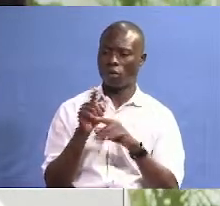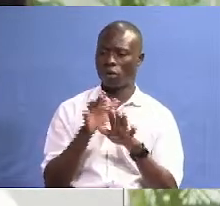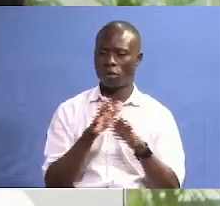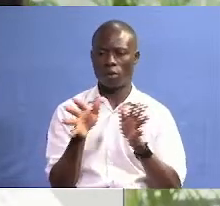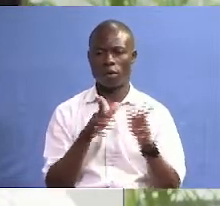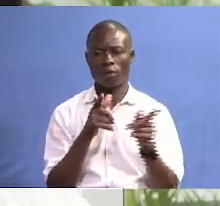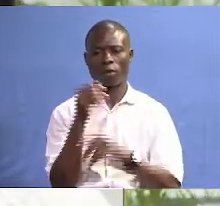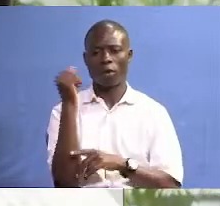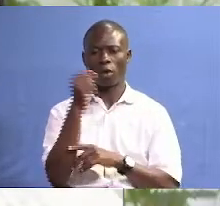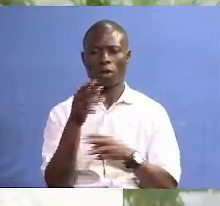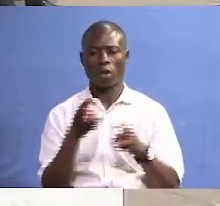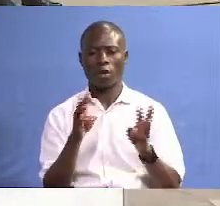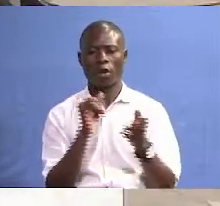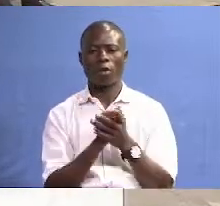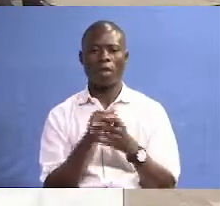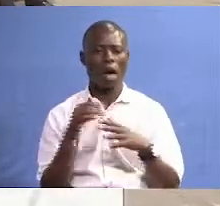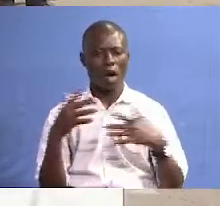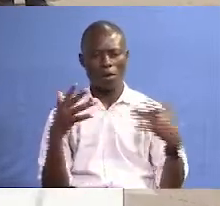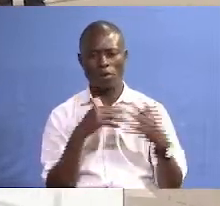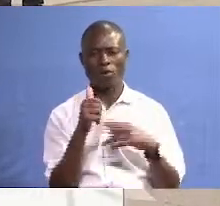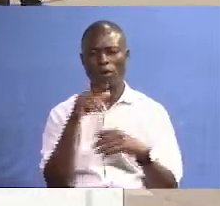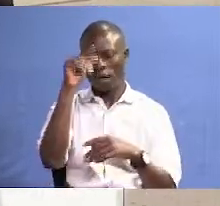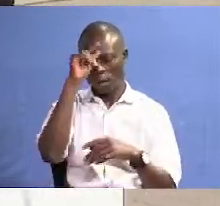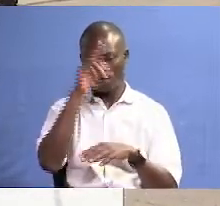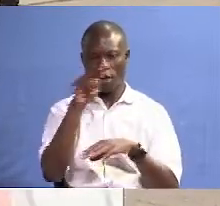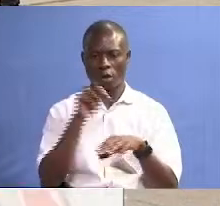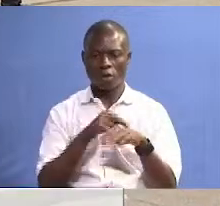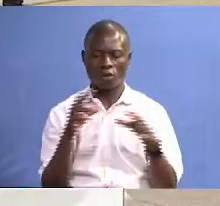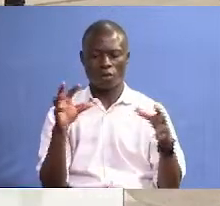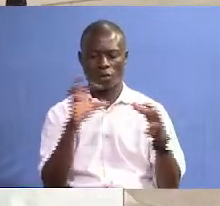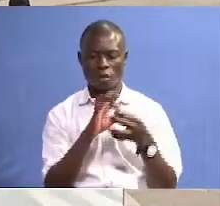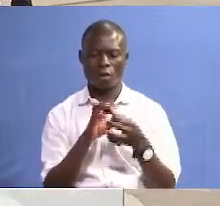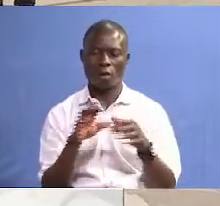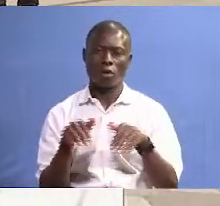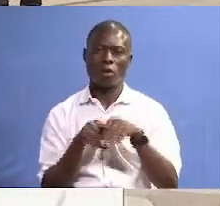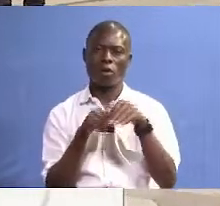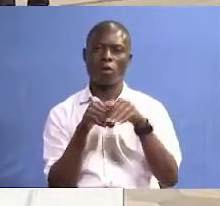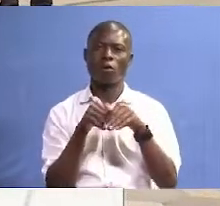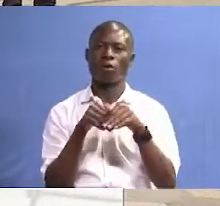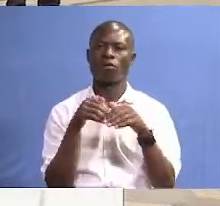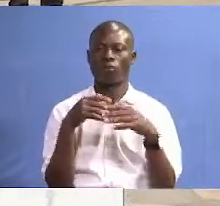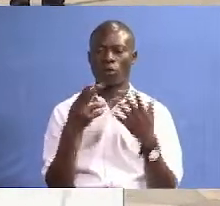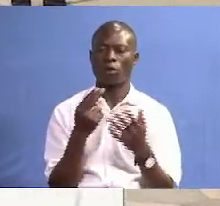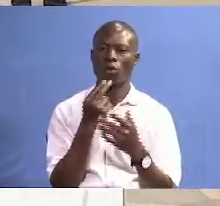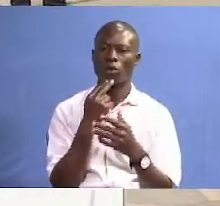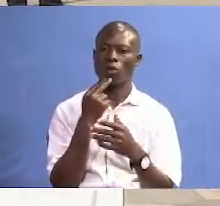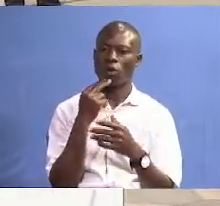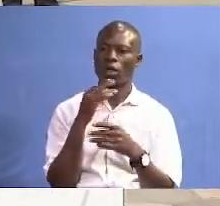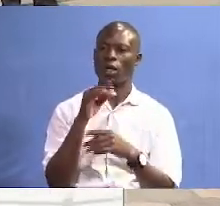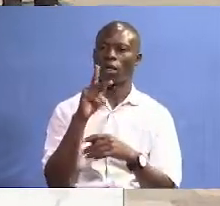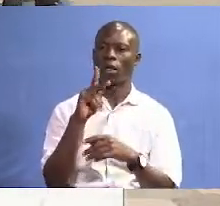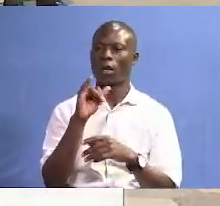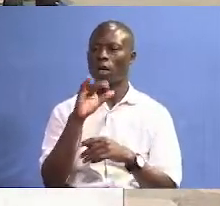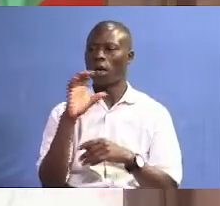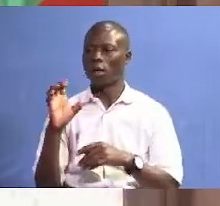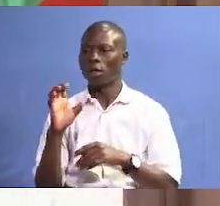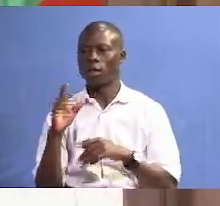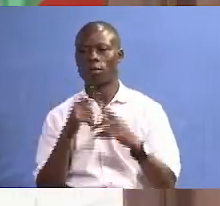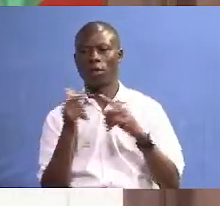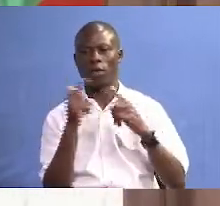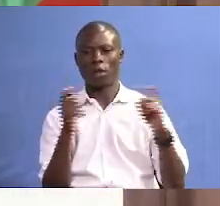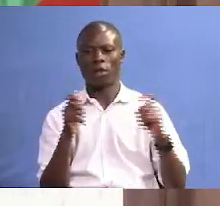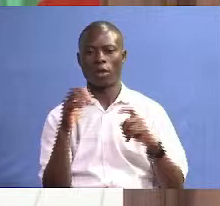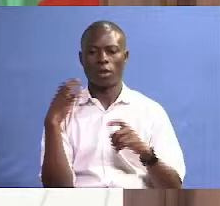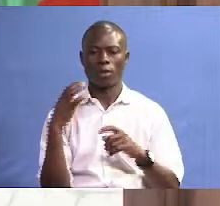hood, confirming rumors of a government of national unity following Tuesday's KICC convention with opposition chiefs. I